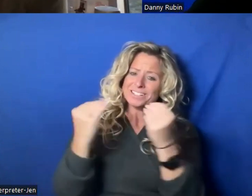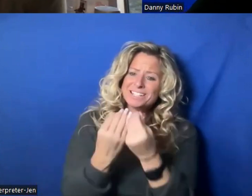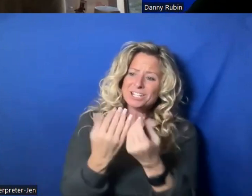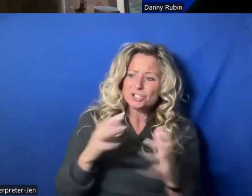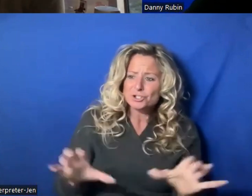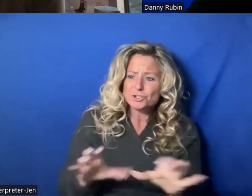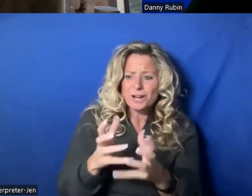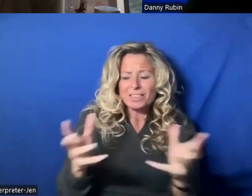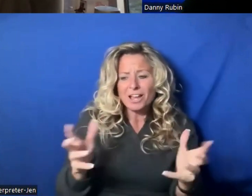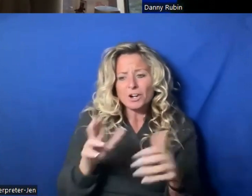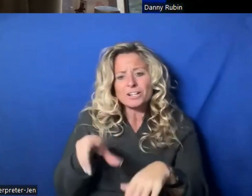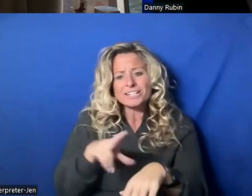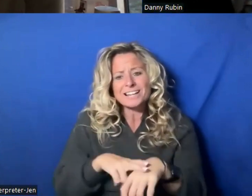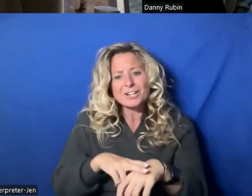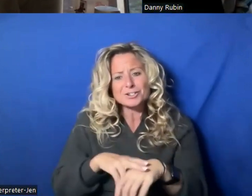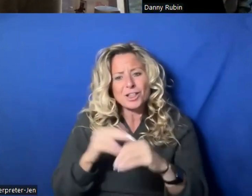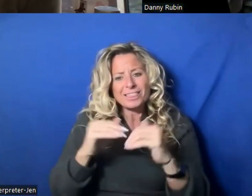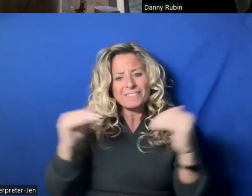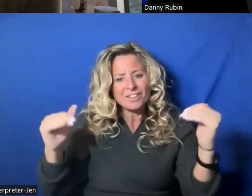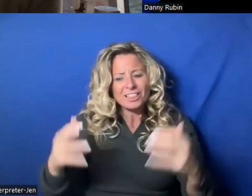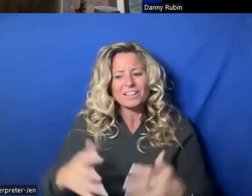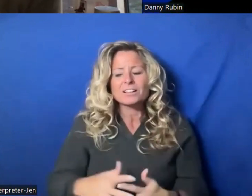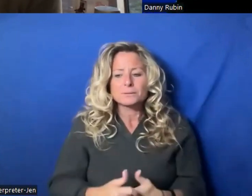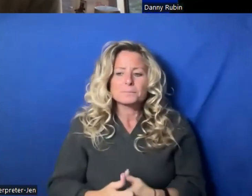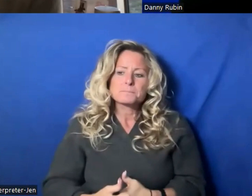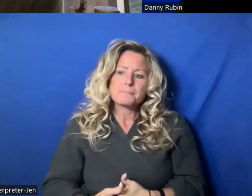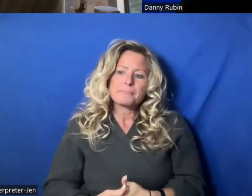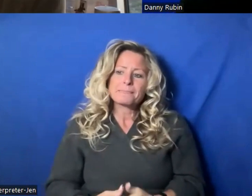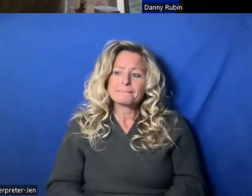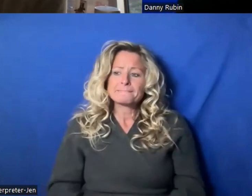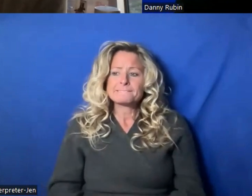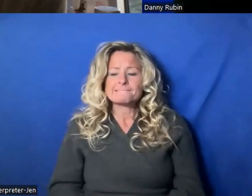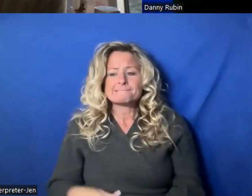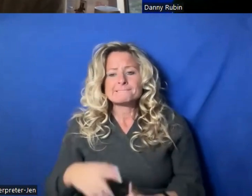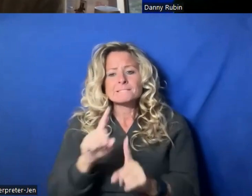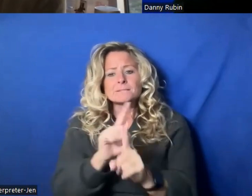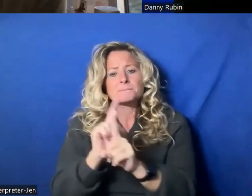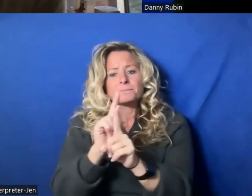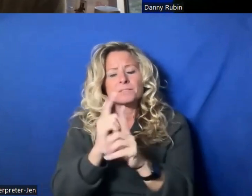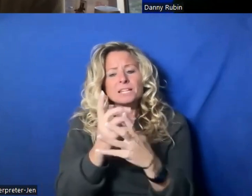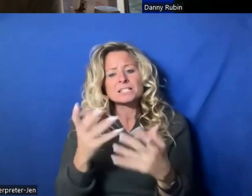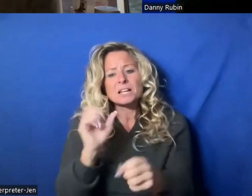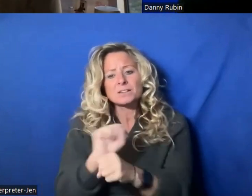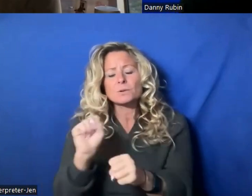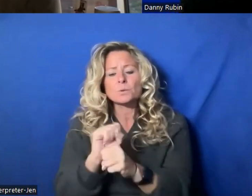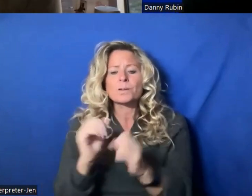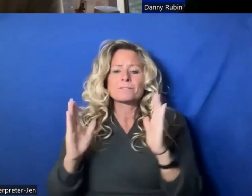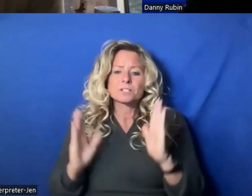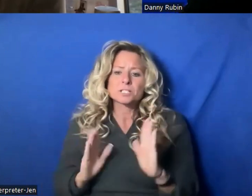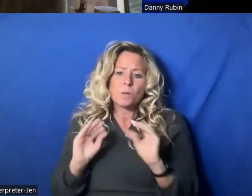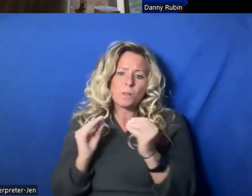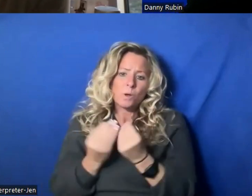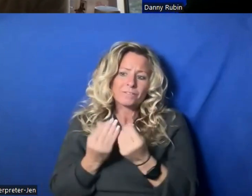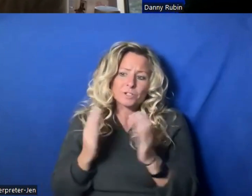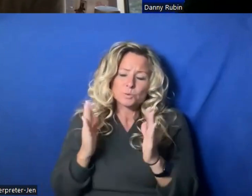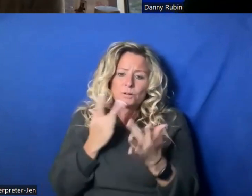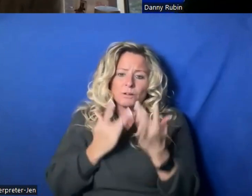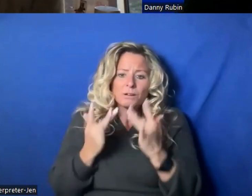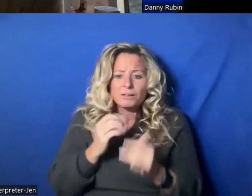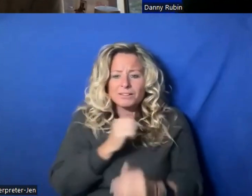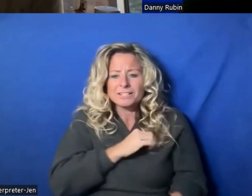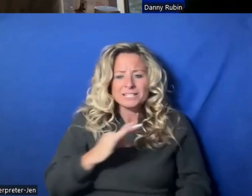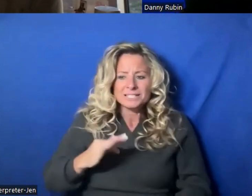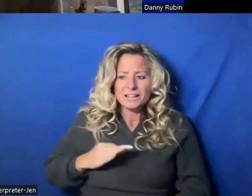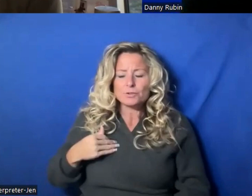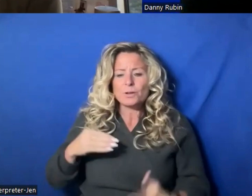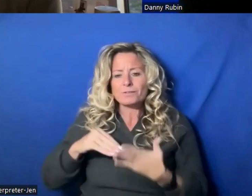on a national stage. And shadowing, it's a lot of work for our office. We have a very small office. We're short staffed, and to have students